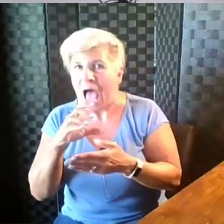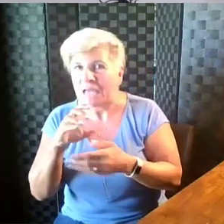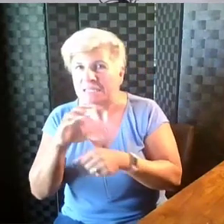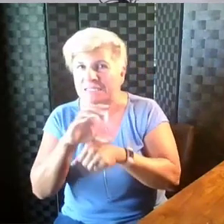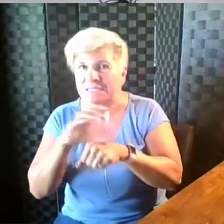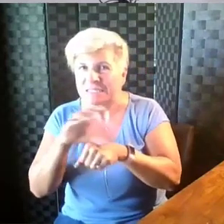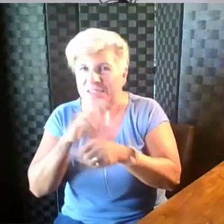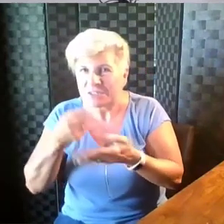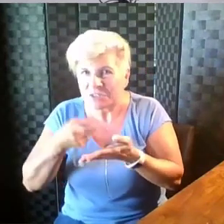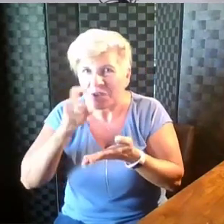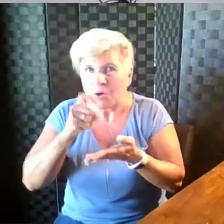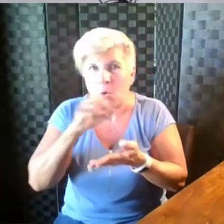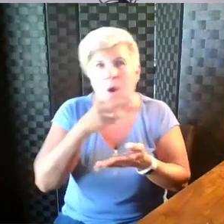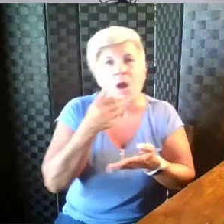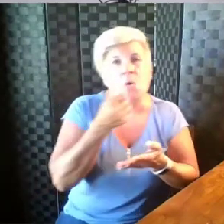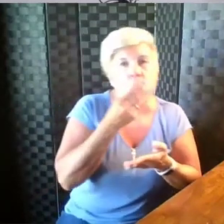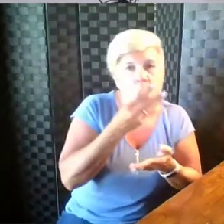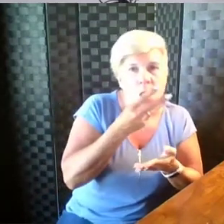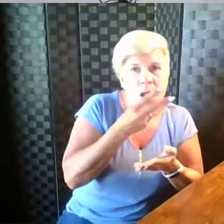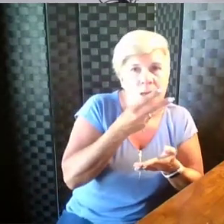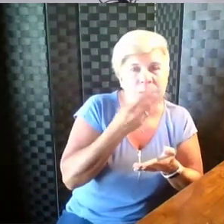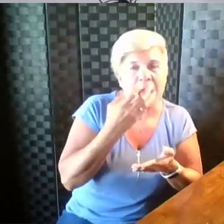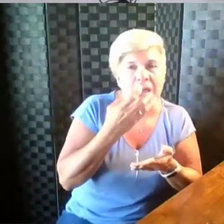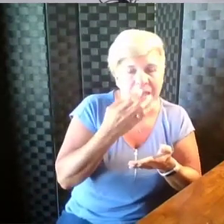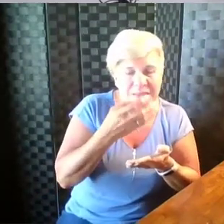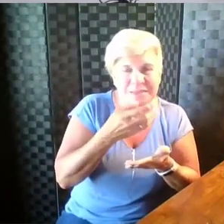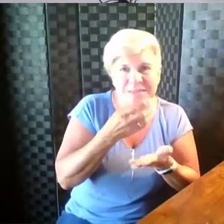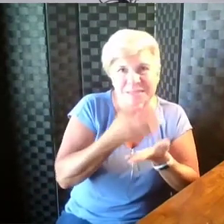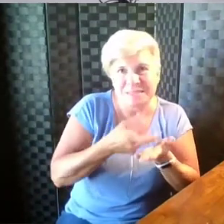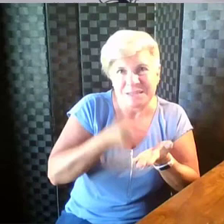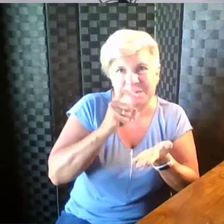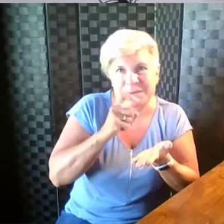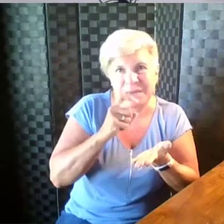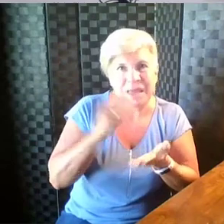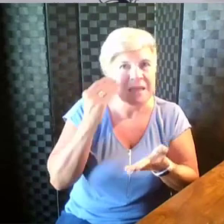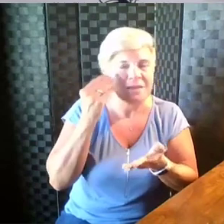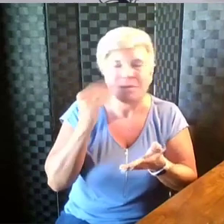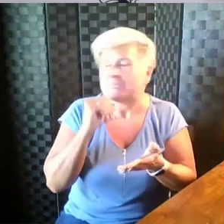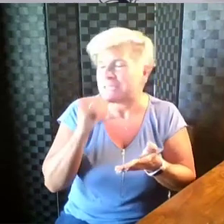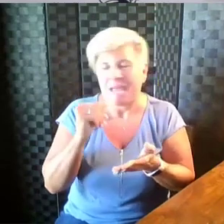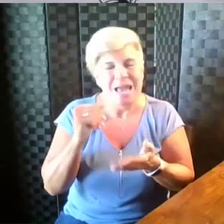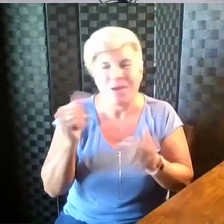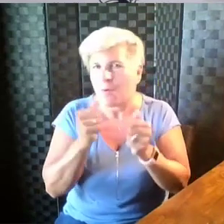cold. So they are the same, synonyms.